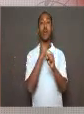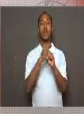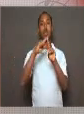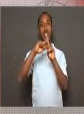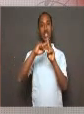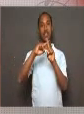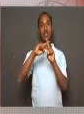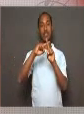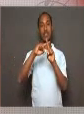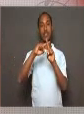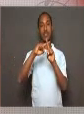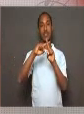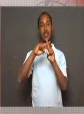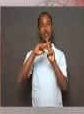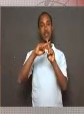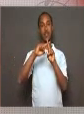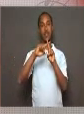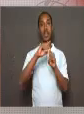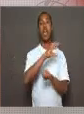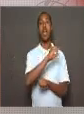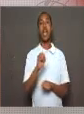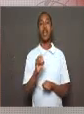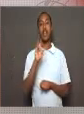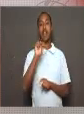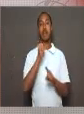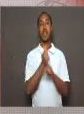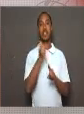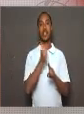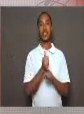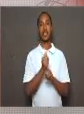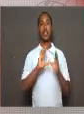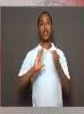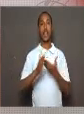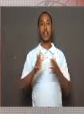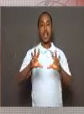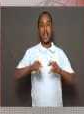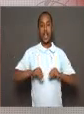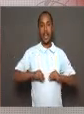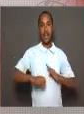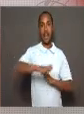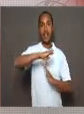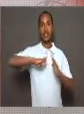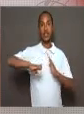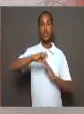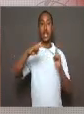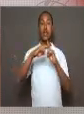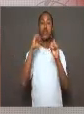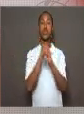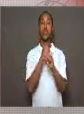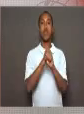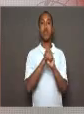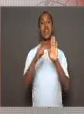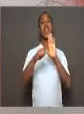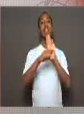form positive ions, whereas nonmetals tend to gain electrons to